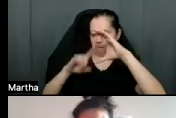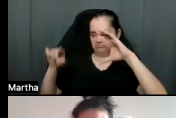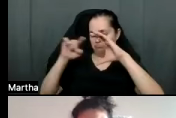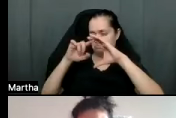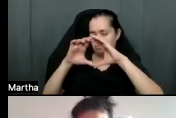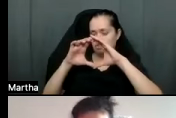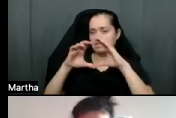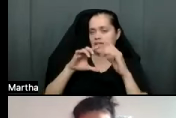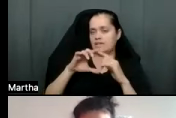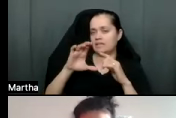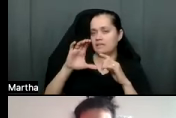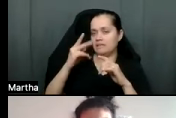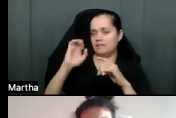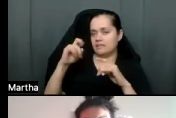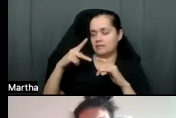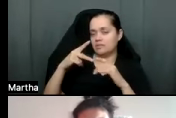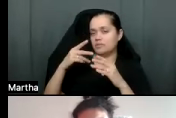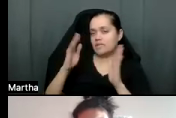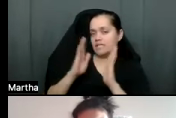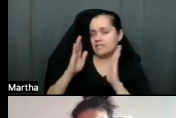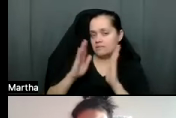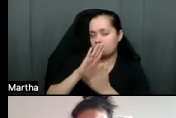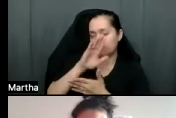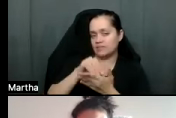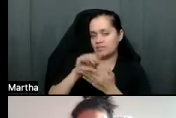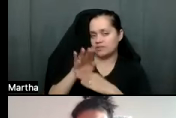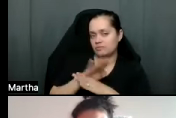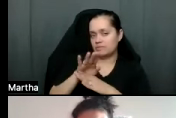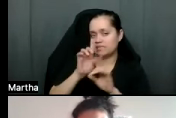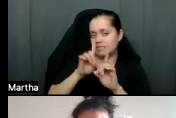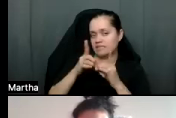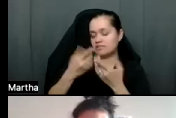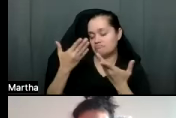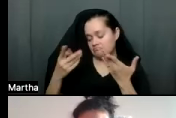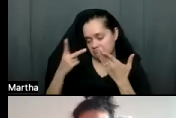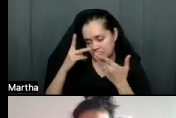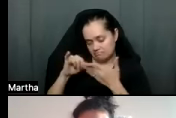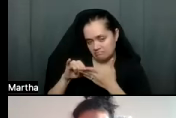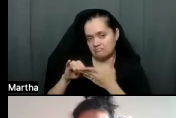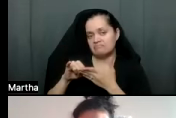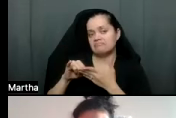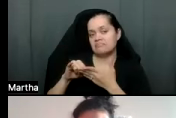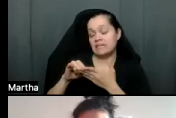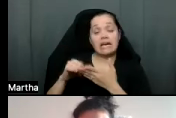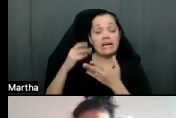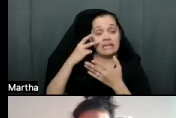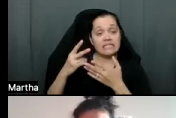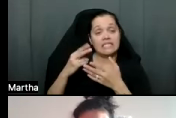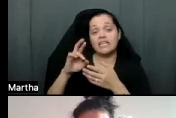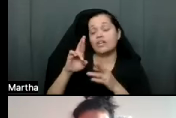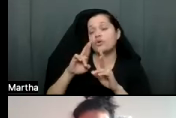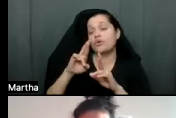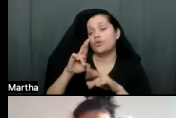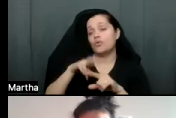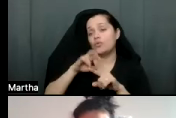then the chocolate chips would be the miniature central business districts. I could see that the raisin